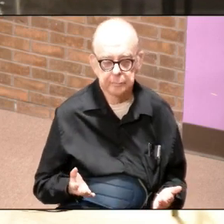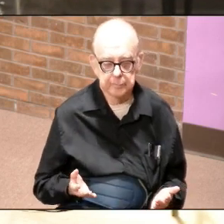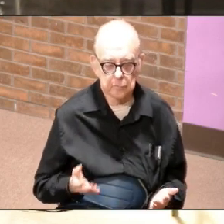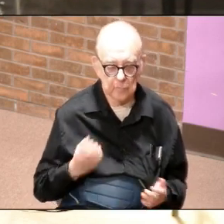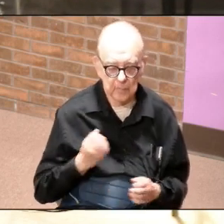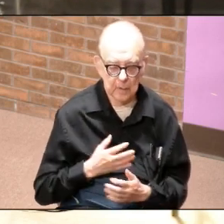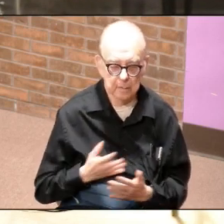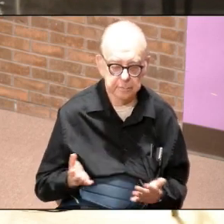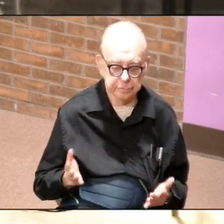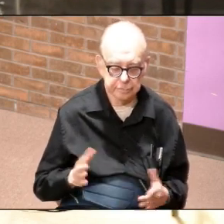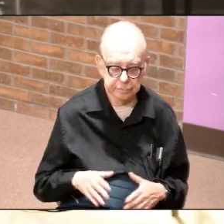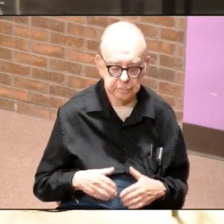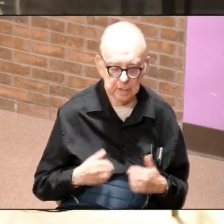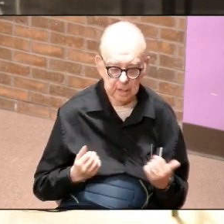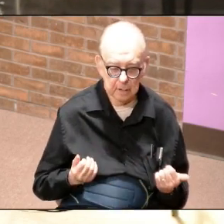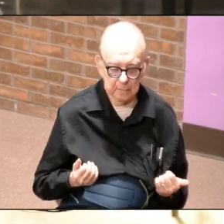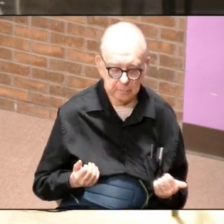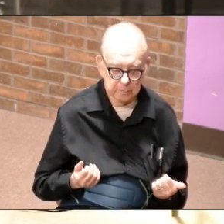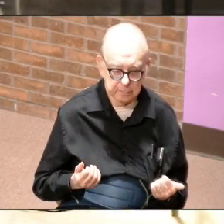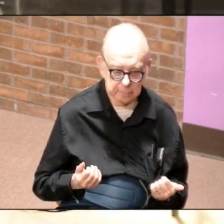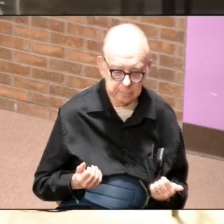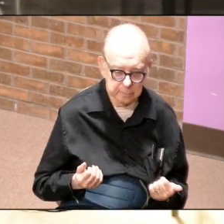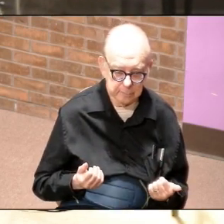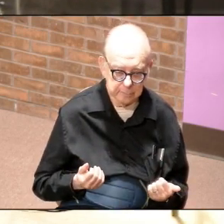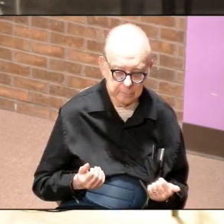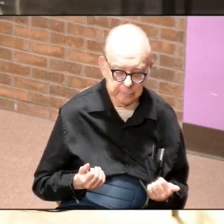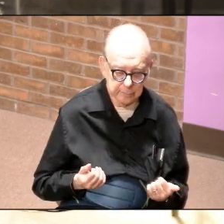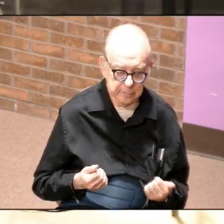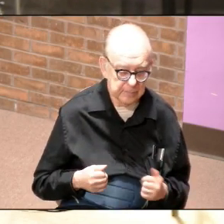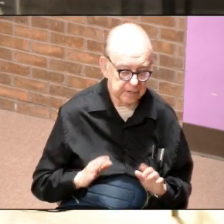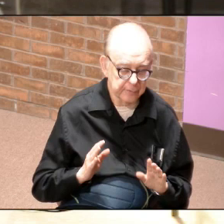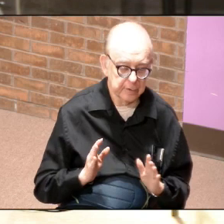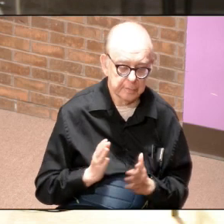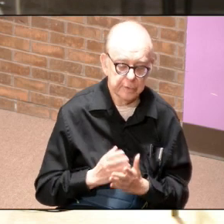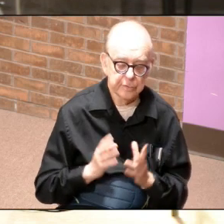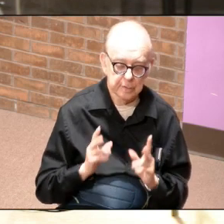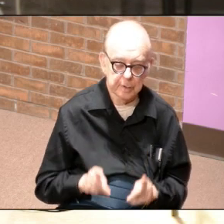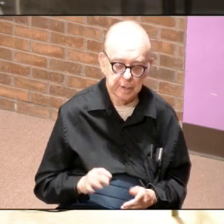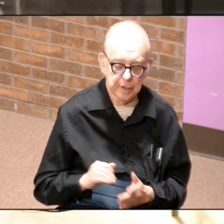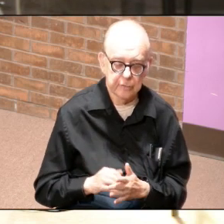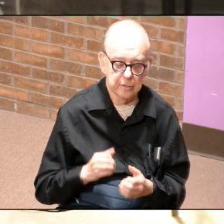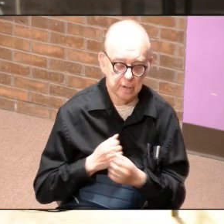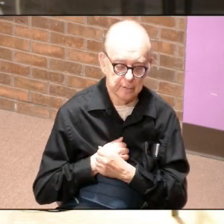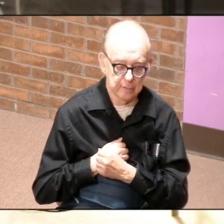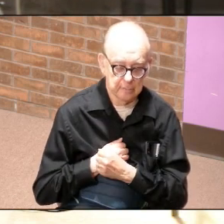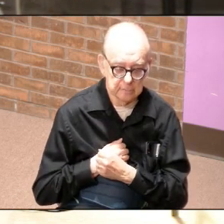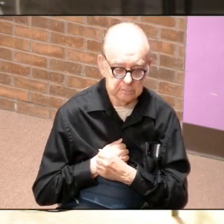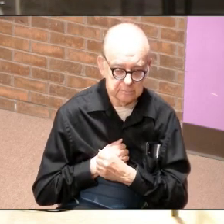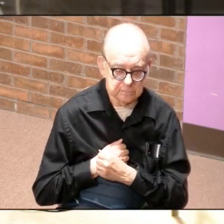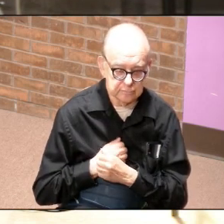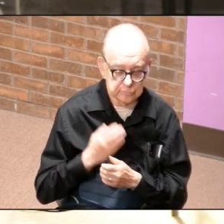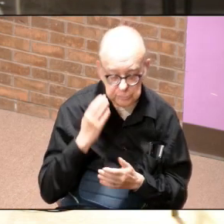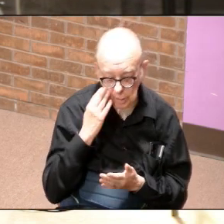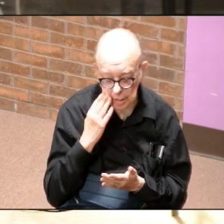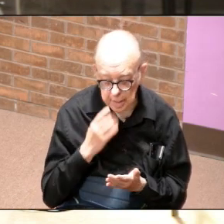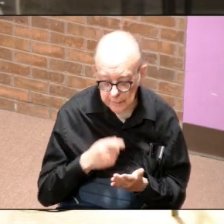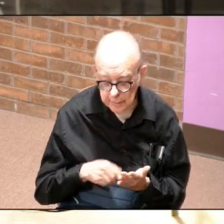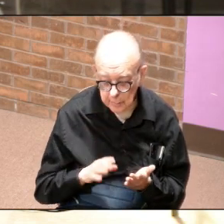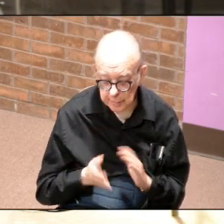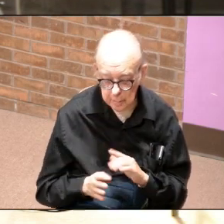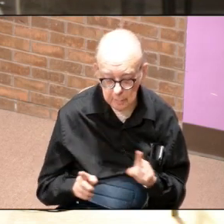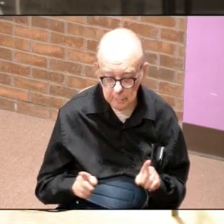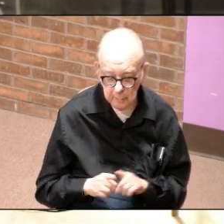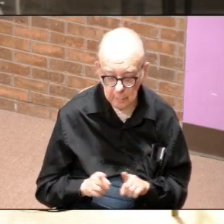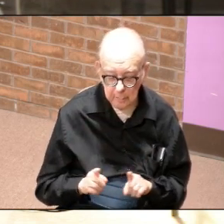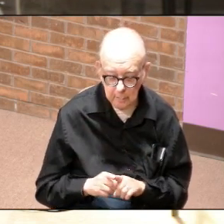The hardest thing in this life is to give up somebody that you love. But you know what heaven's going to be like? There